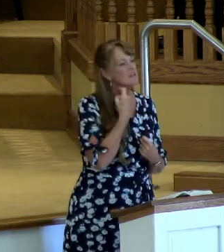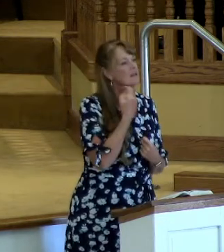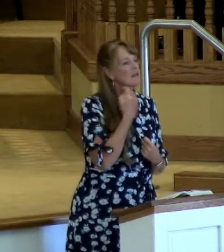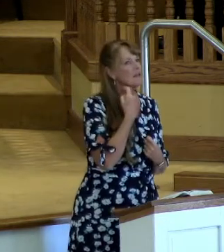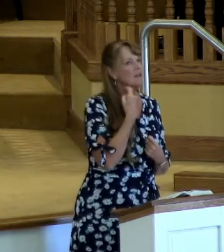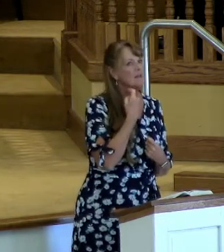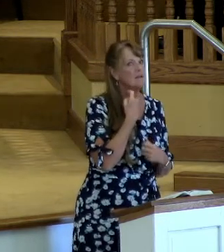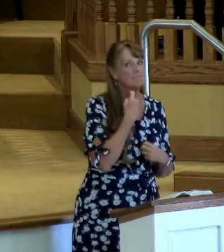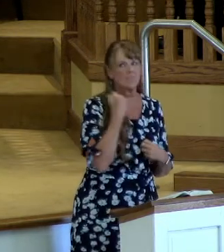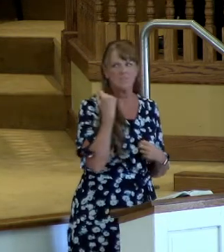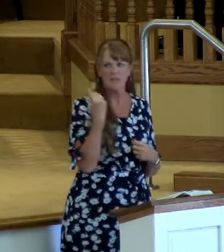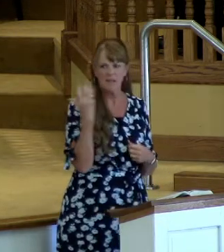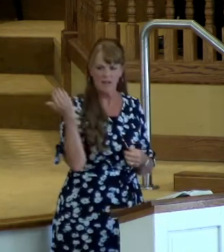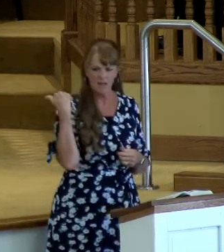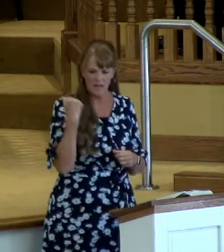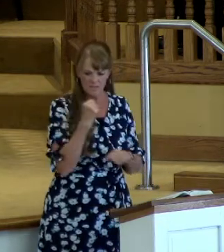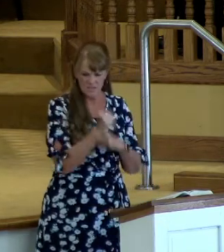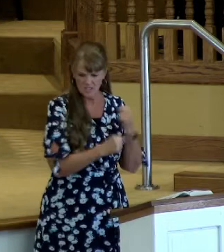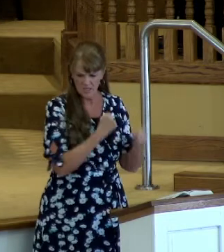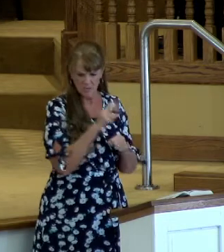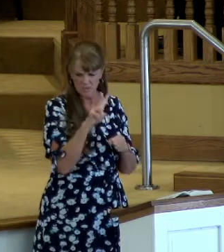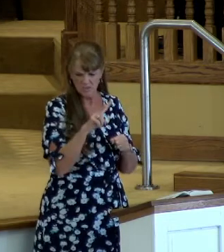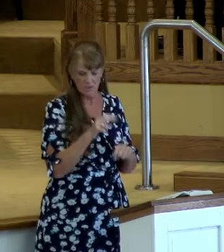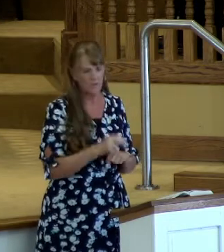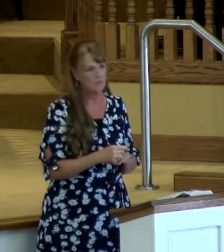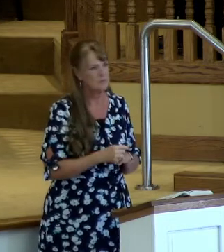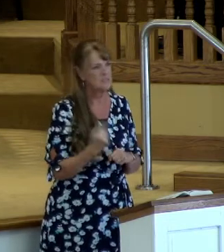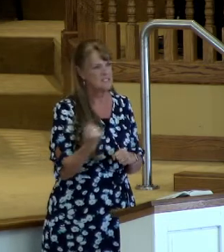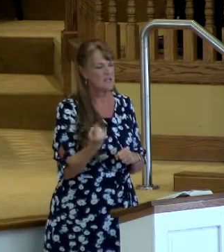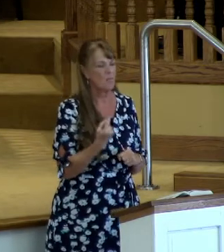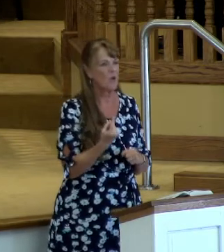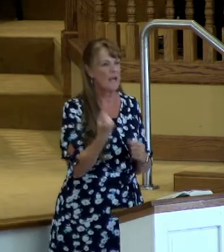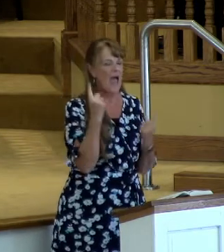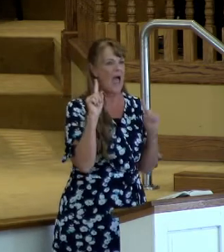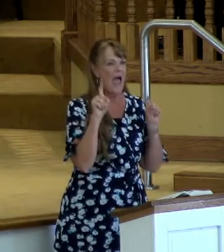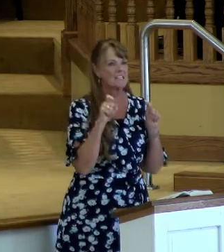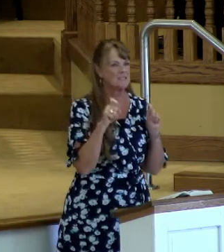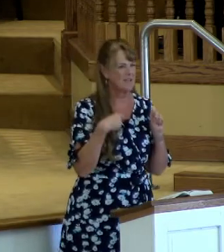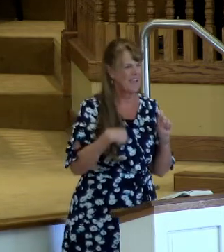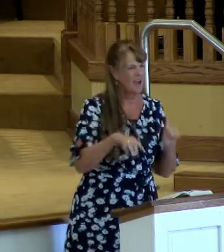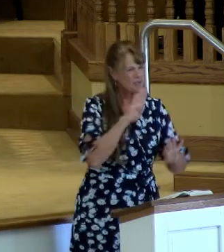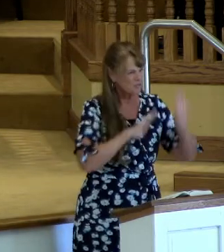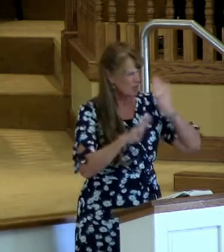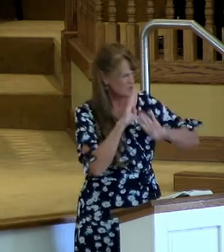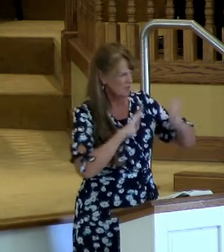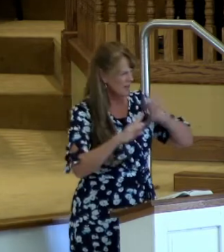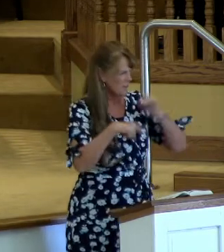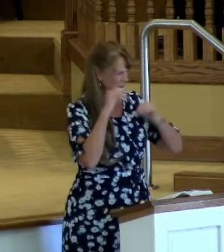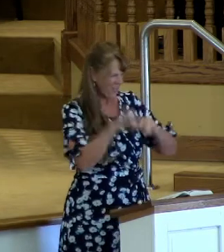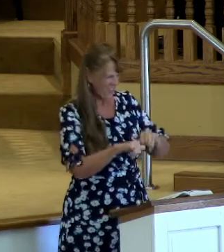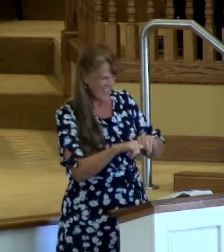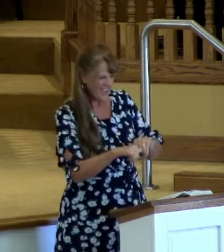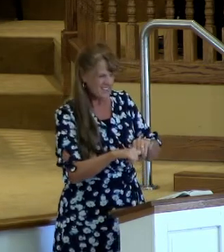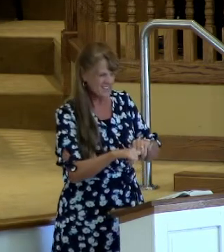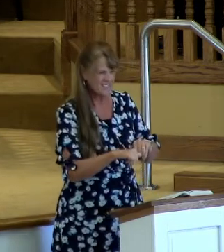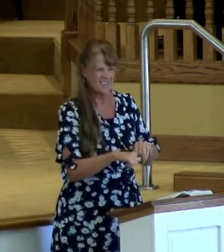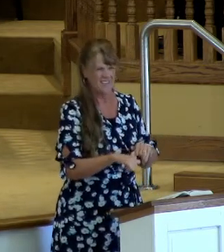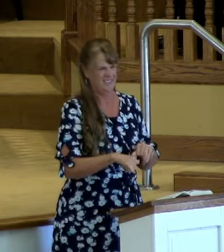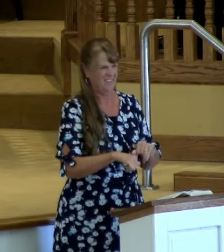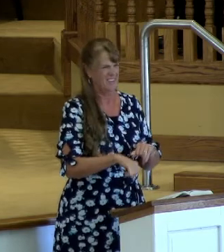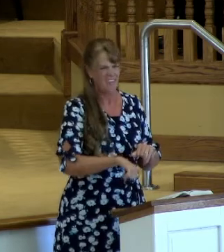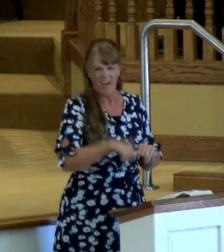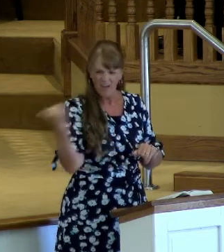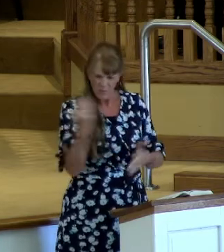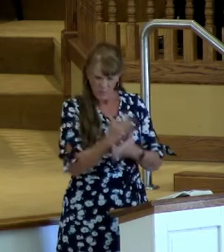even in the last year or two, I've been asked that question by somebody too. And I got a little frustrated by that question because, yeah, there's a part of me that wants to say,